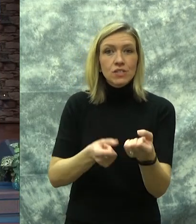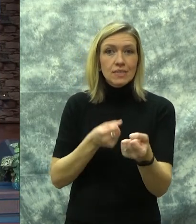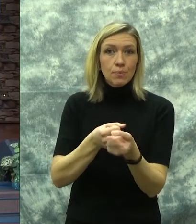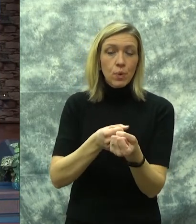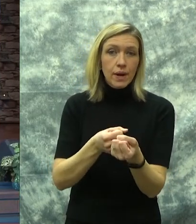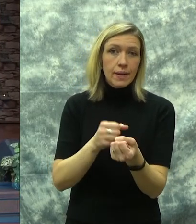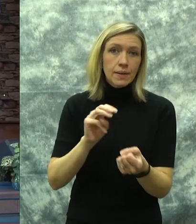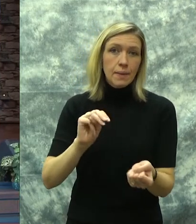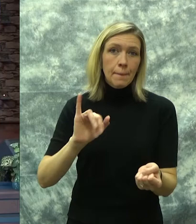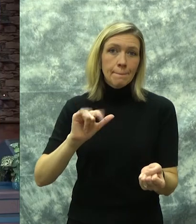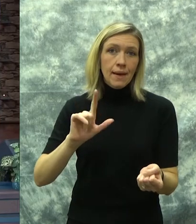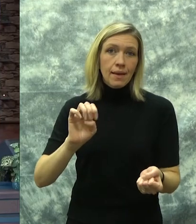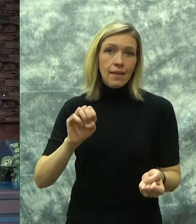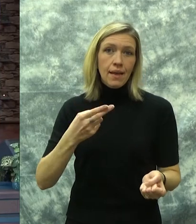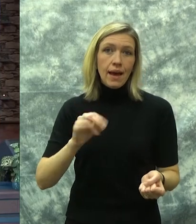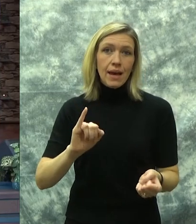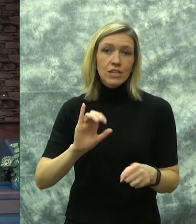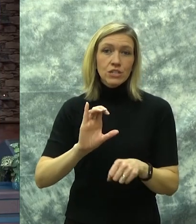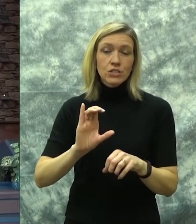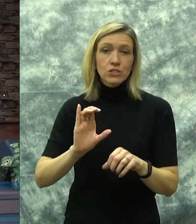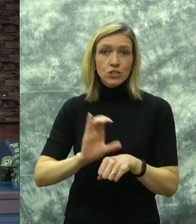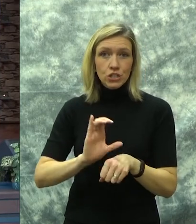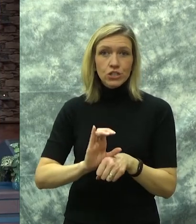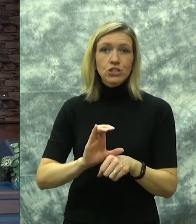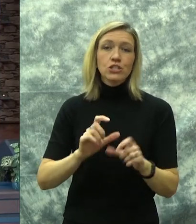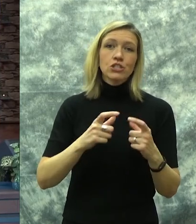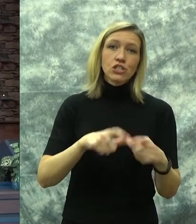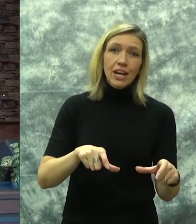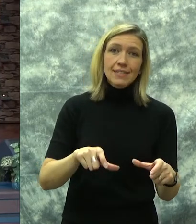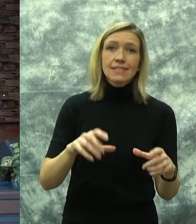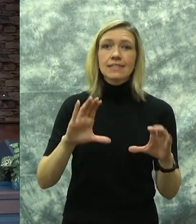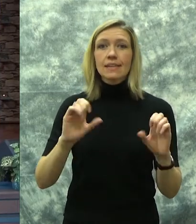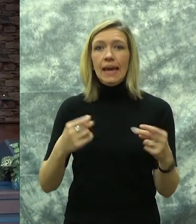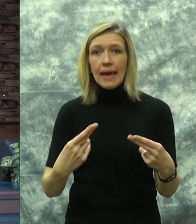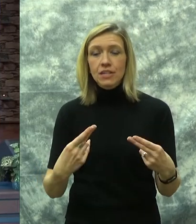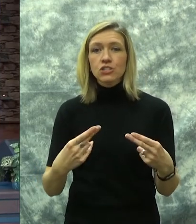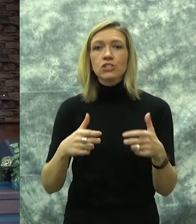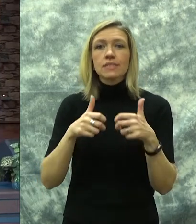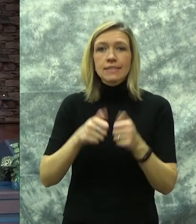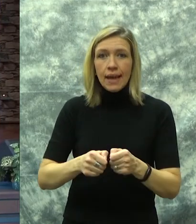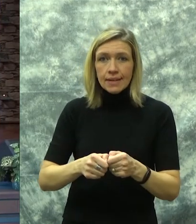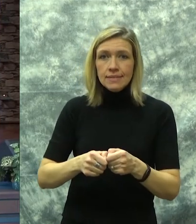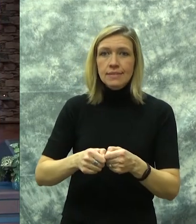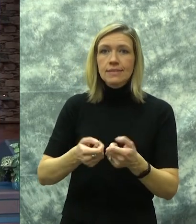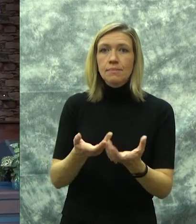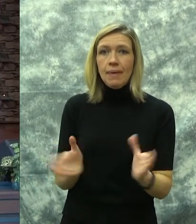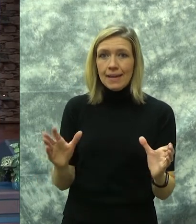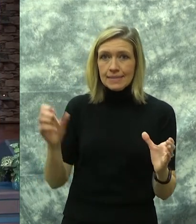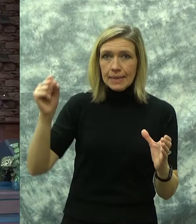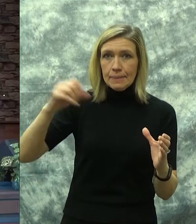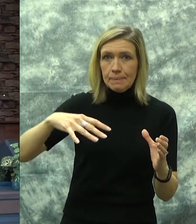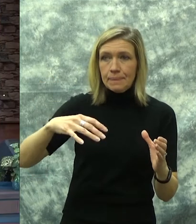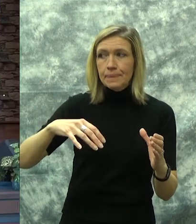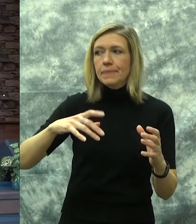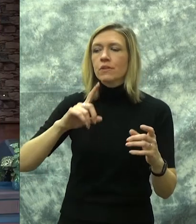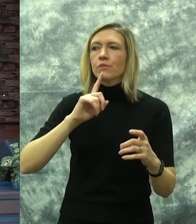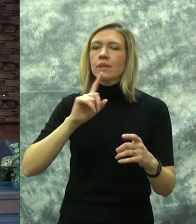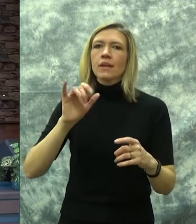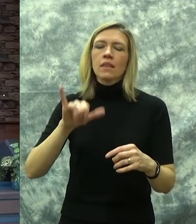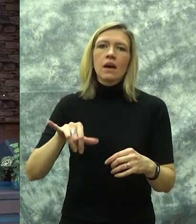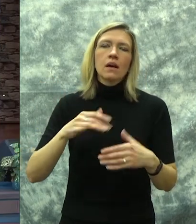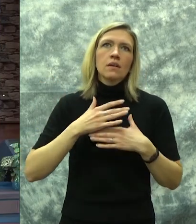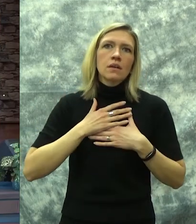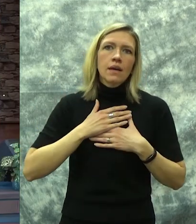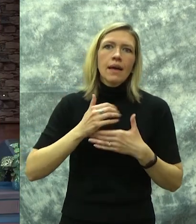through your checks, through your cash, by putting it in the basket, by texting it over, by all of those things. It all comes together somehow to help this shining